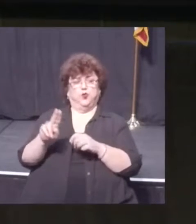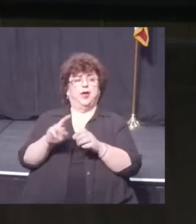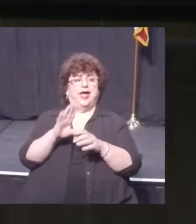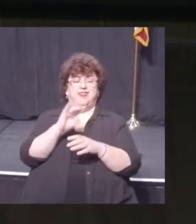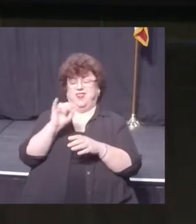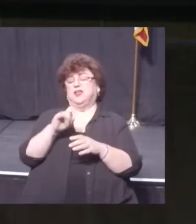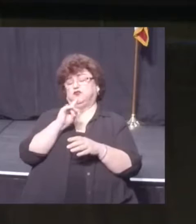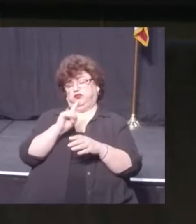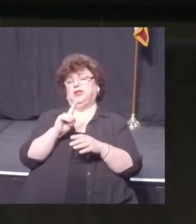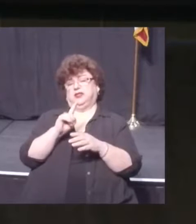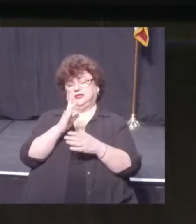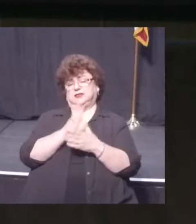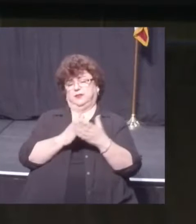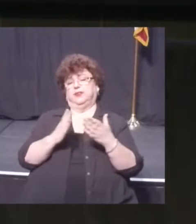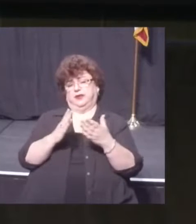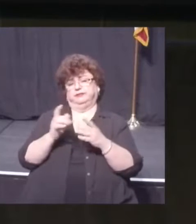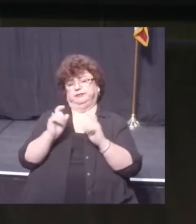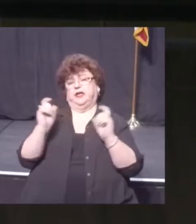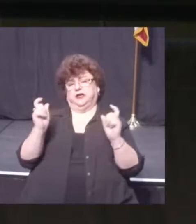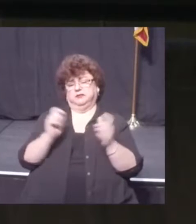celebrate.